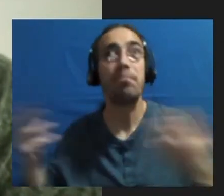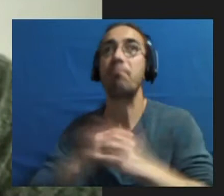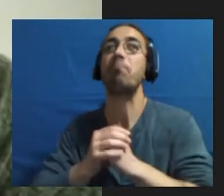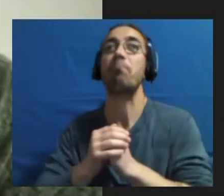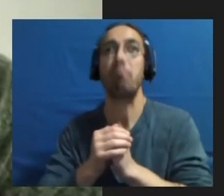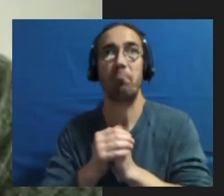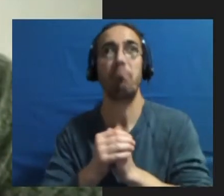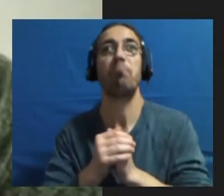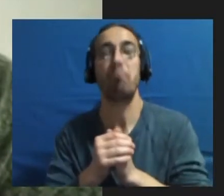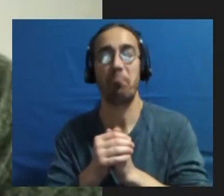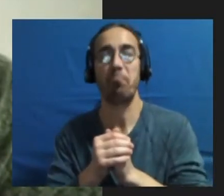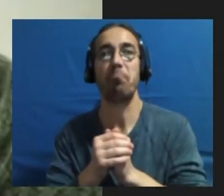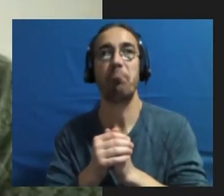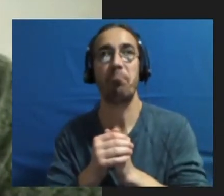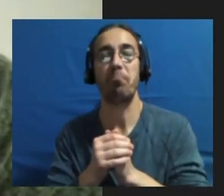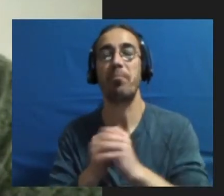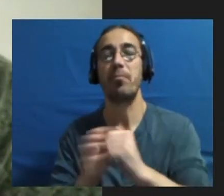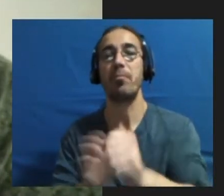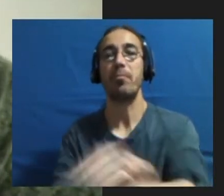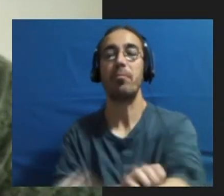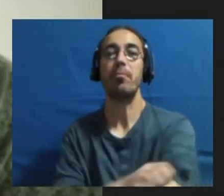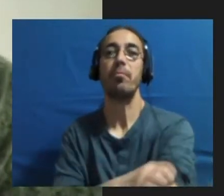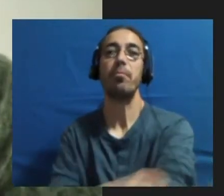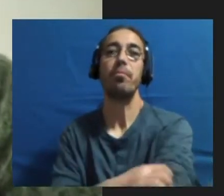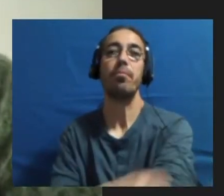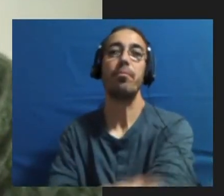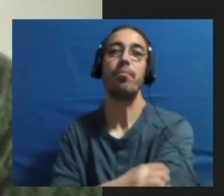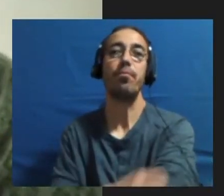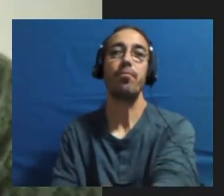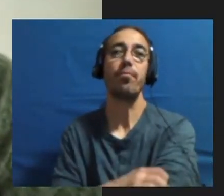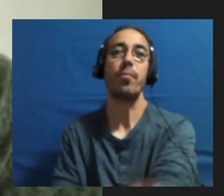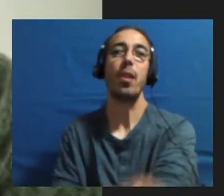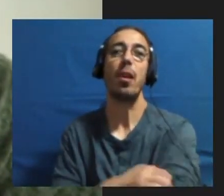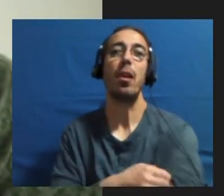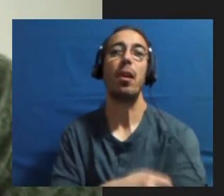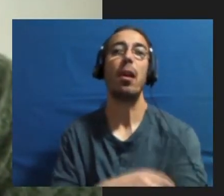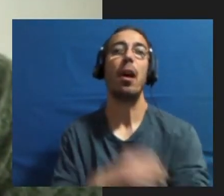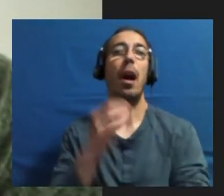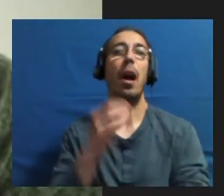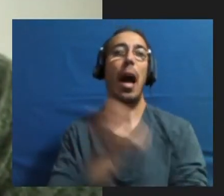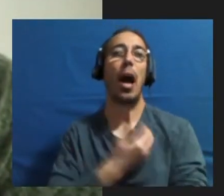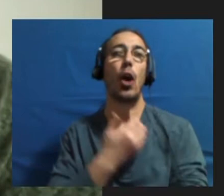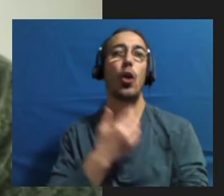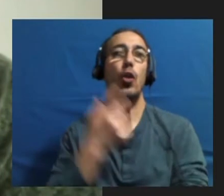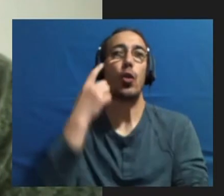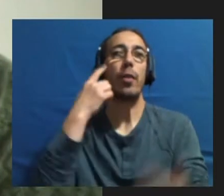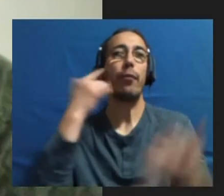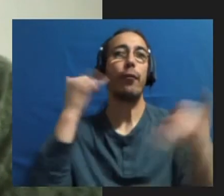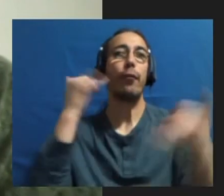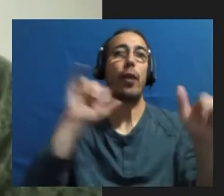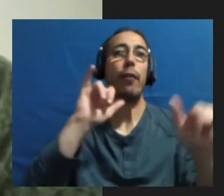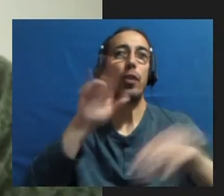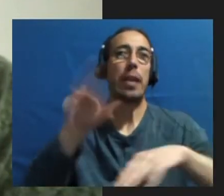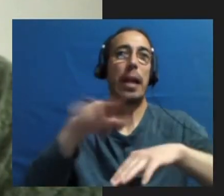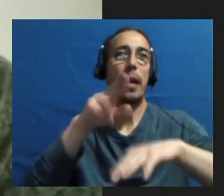the the infinite nature of space is